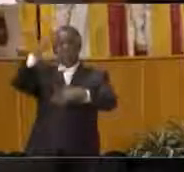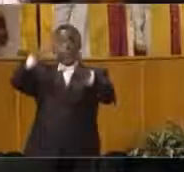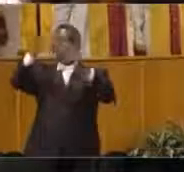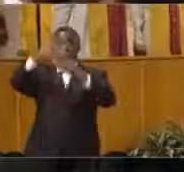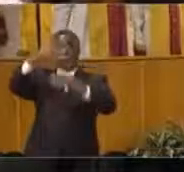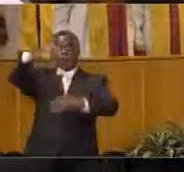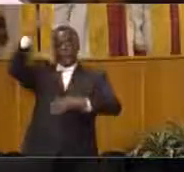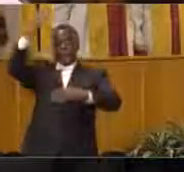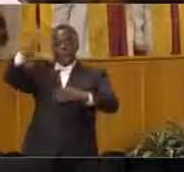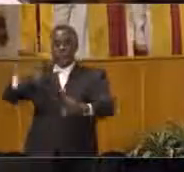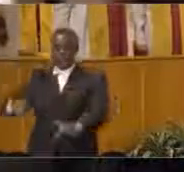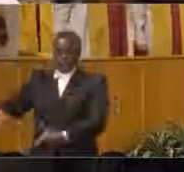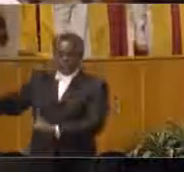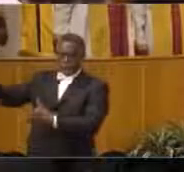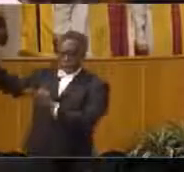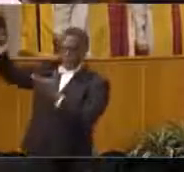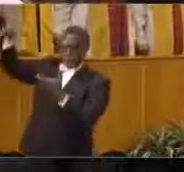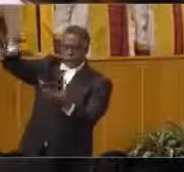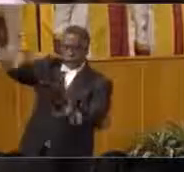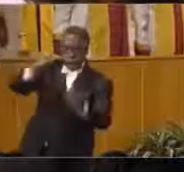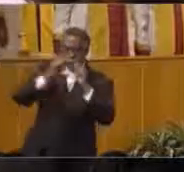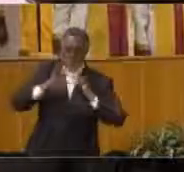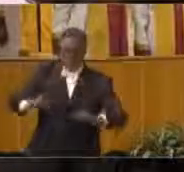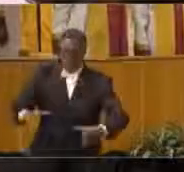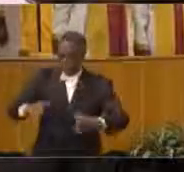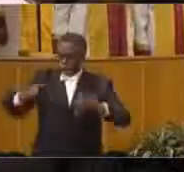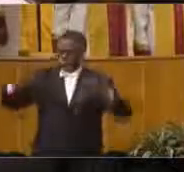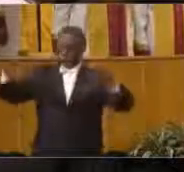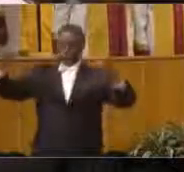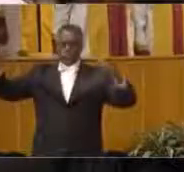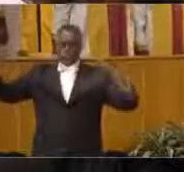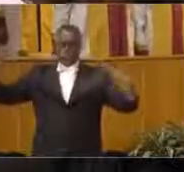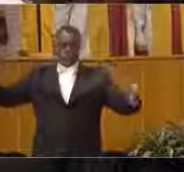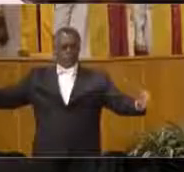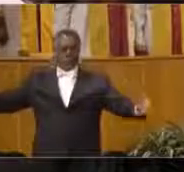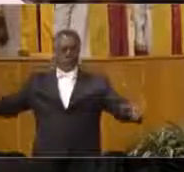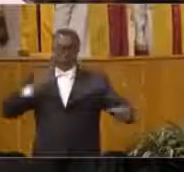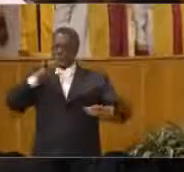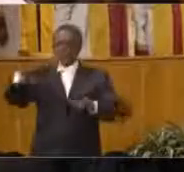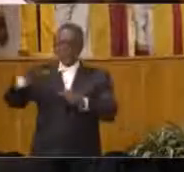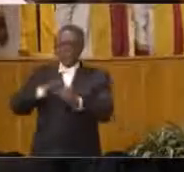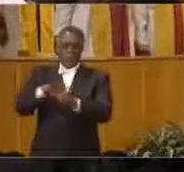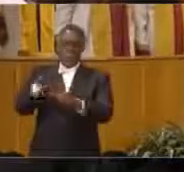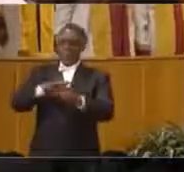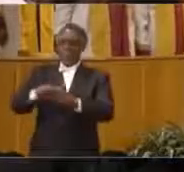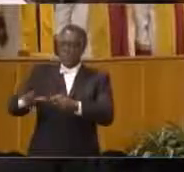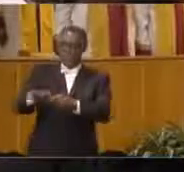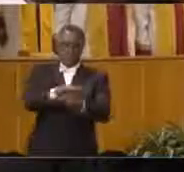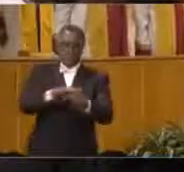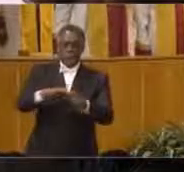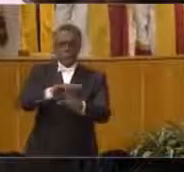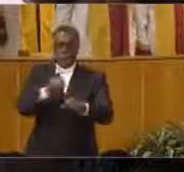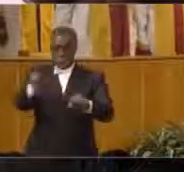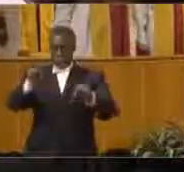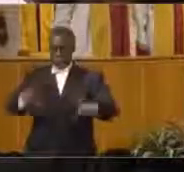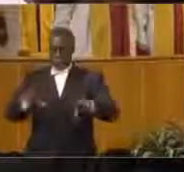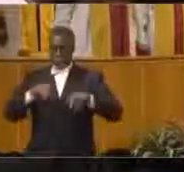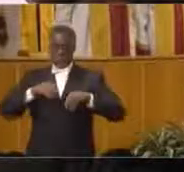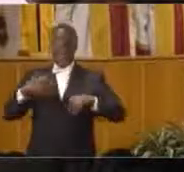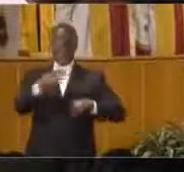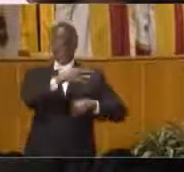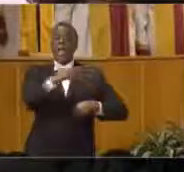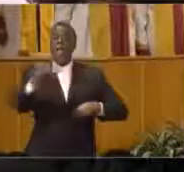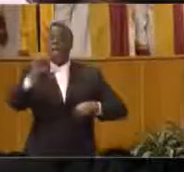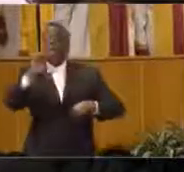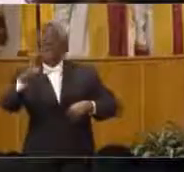heaven and pour out for you such blessing that there will not be room enough to receive it. And,